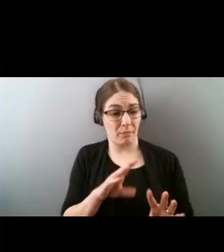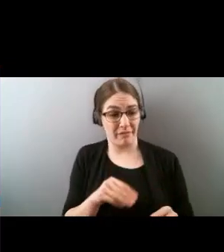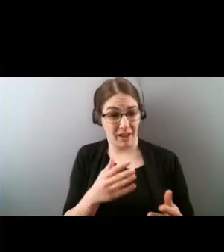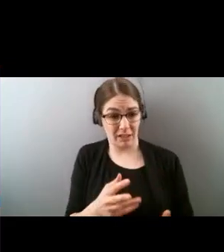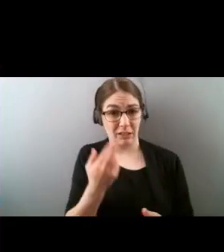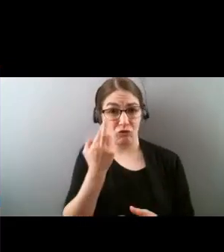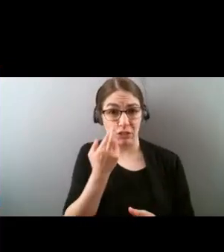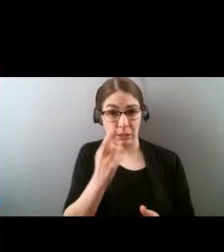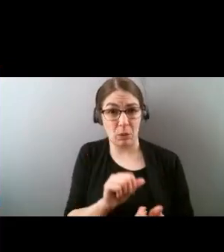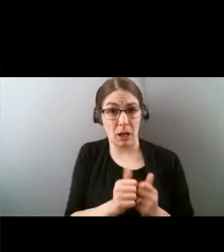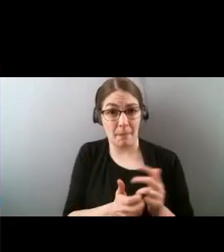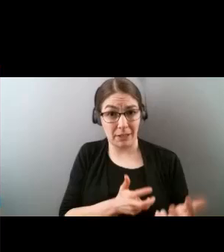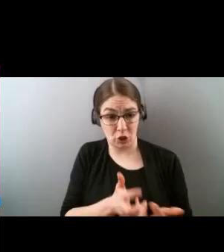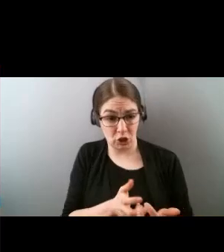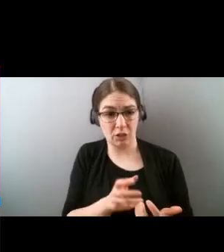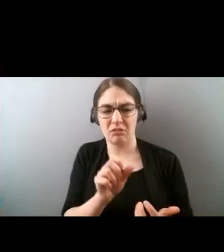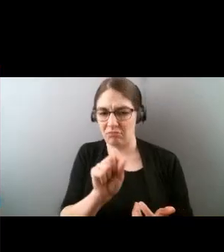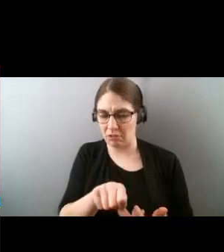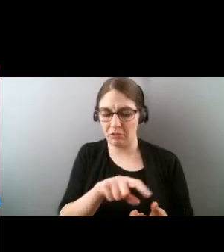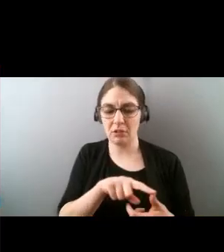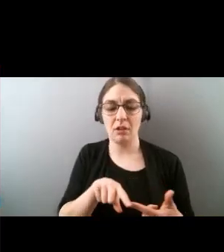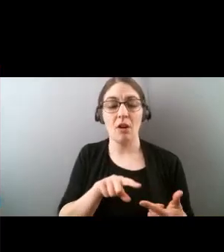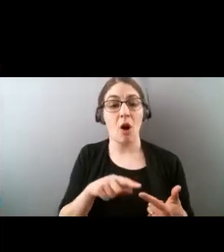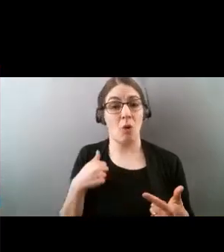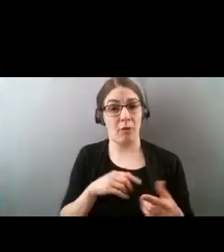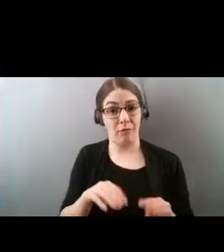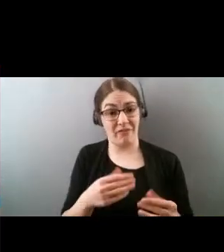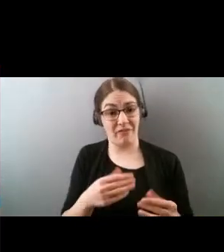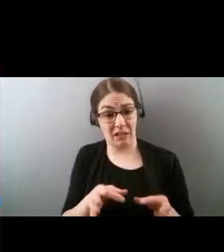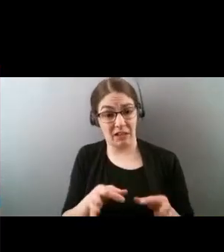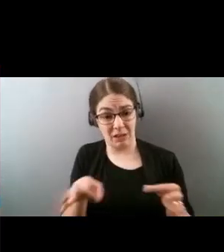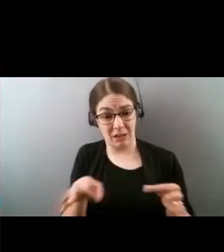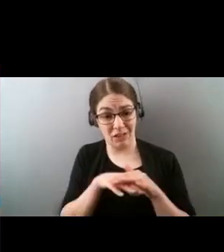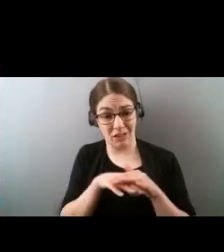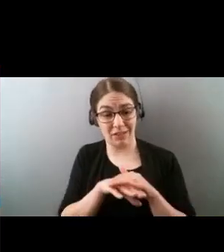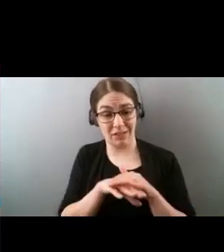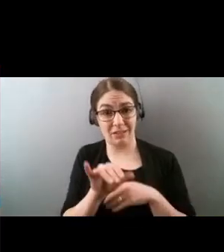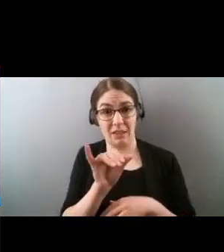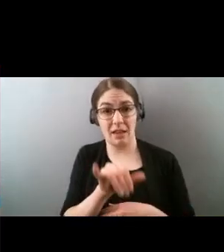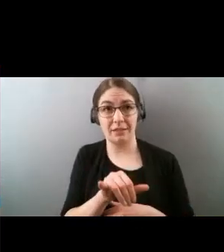Yes. Are we providing the language access that is,